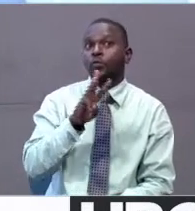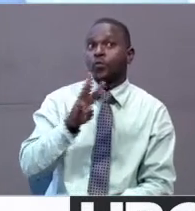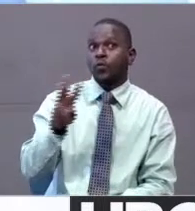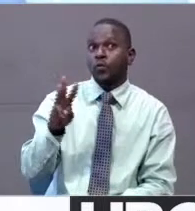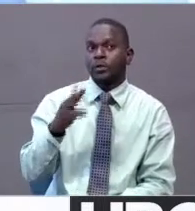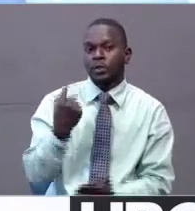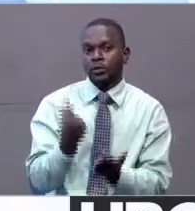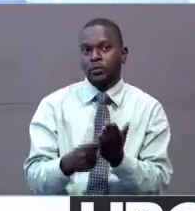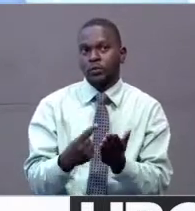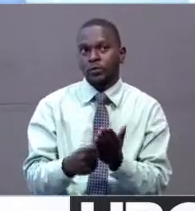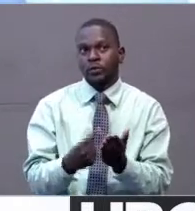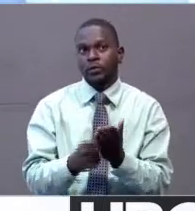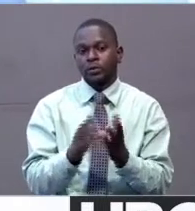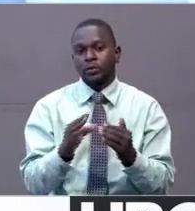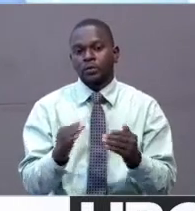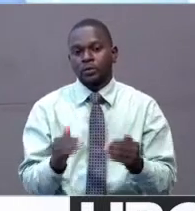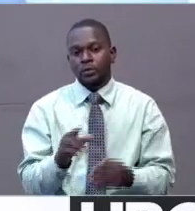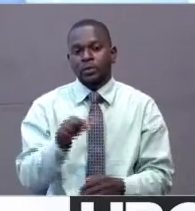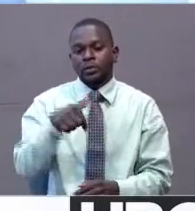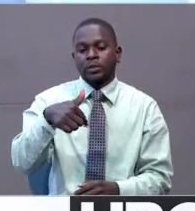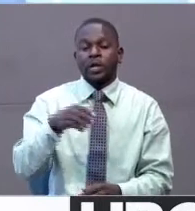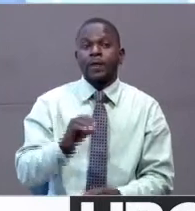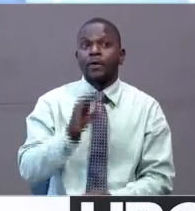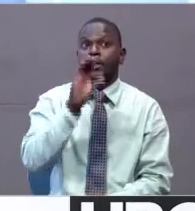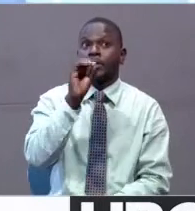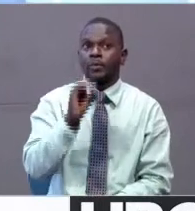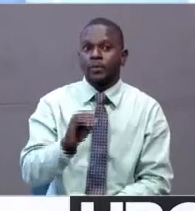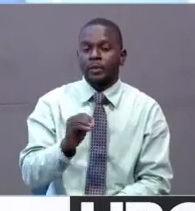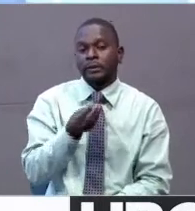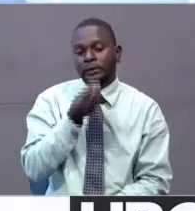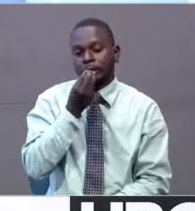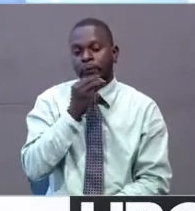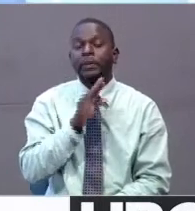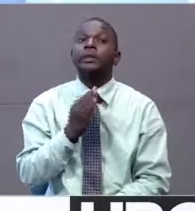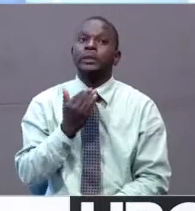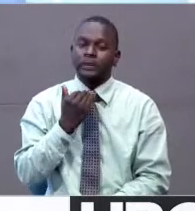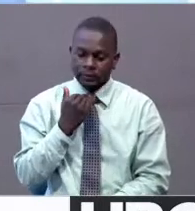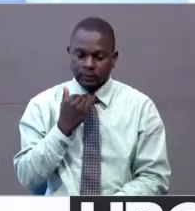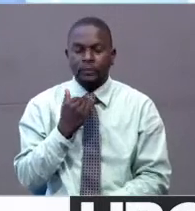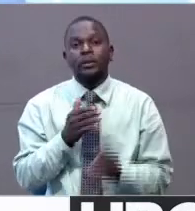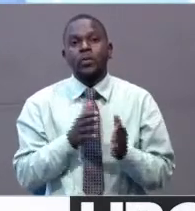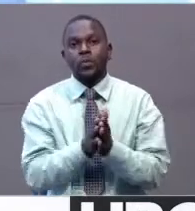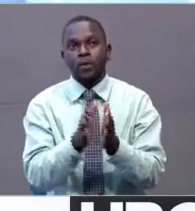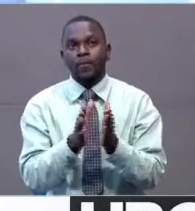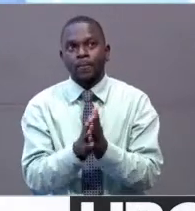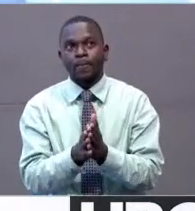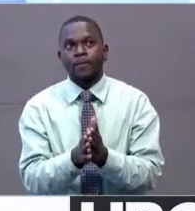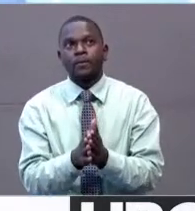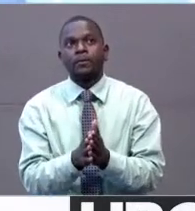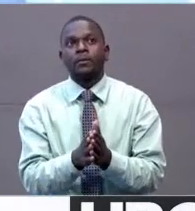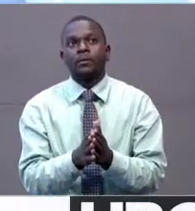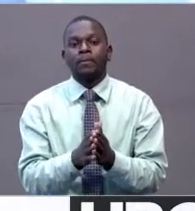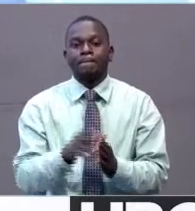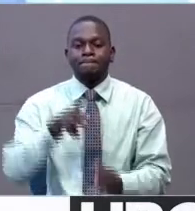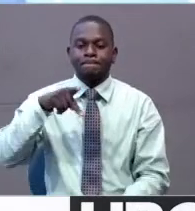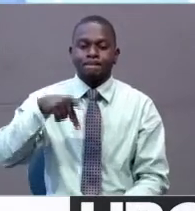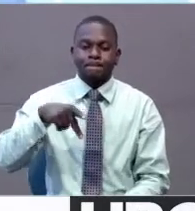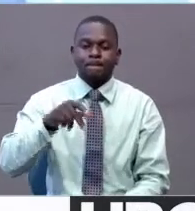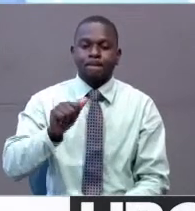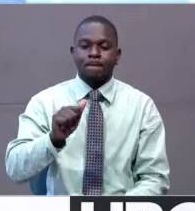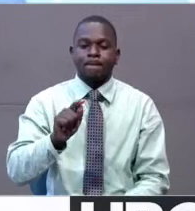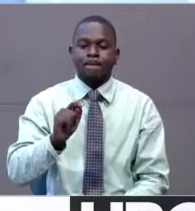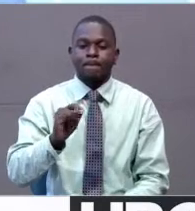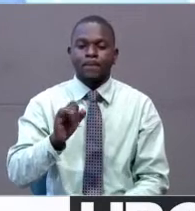food ration covering 70% of their nutrition needs. This has been revealed by Patience Akumu, the